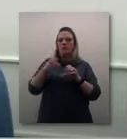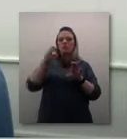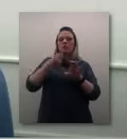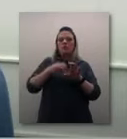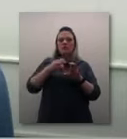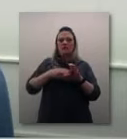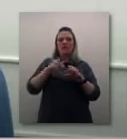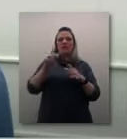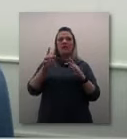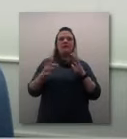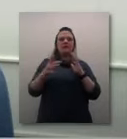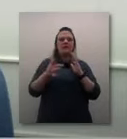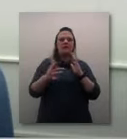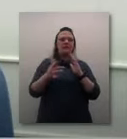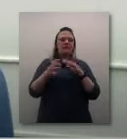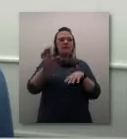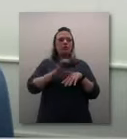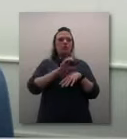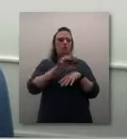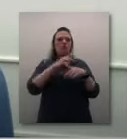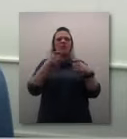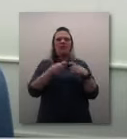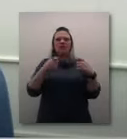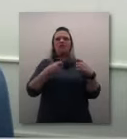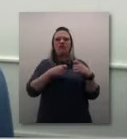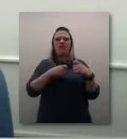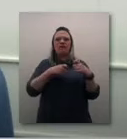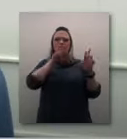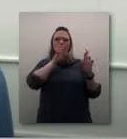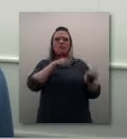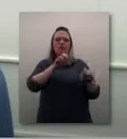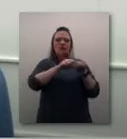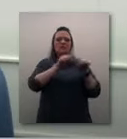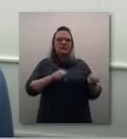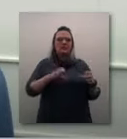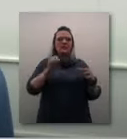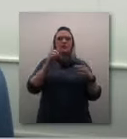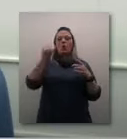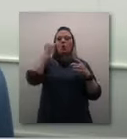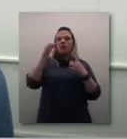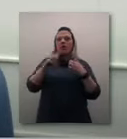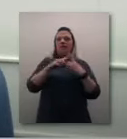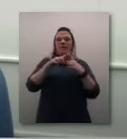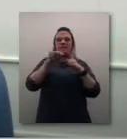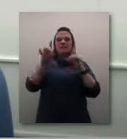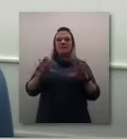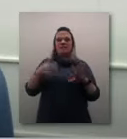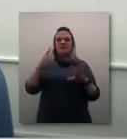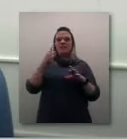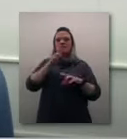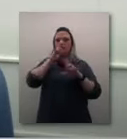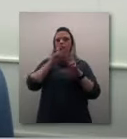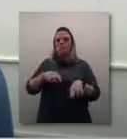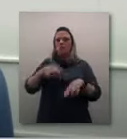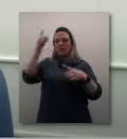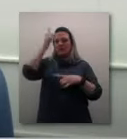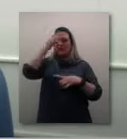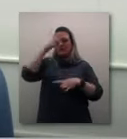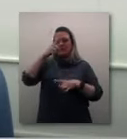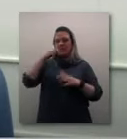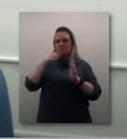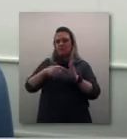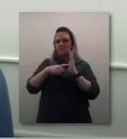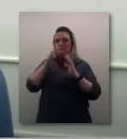laboratory reporting system, or ECLAIRS for short. So when there is a positive test for a reportable disease,